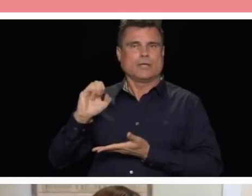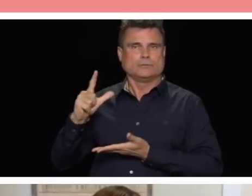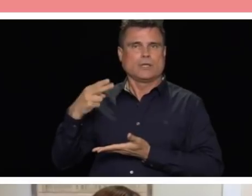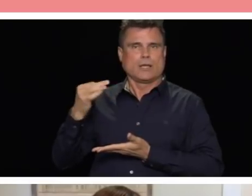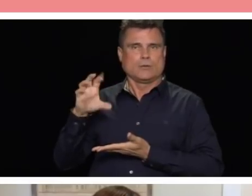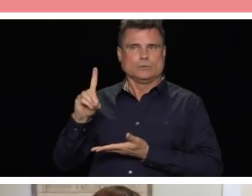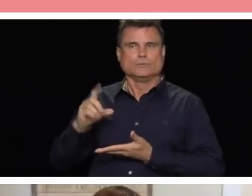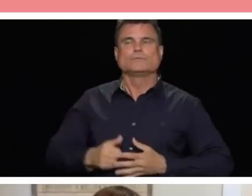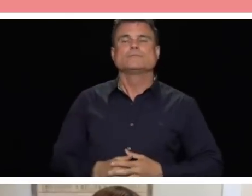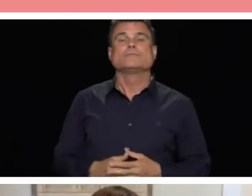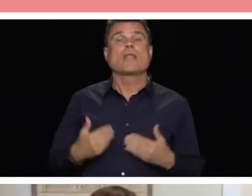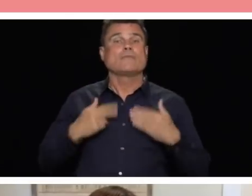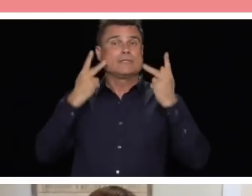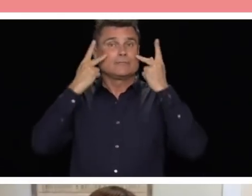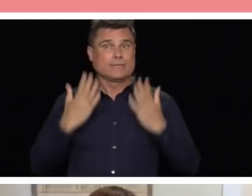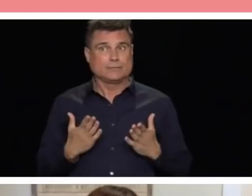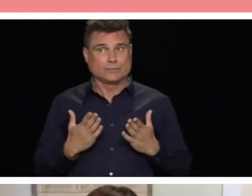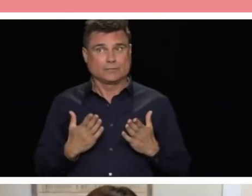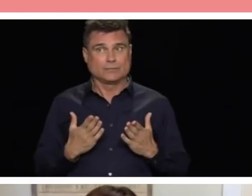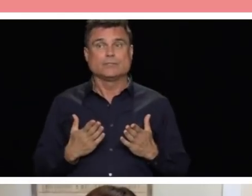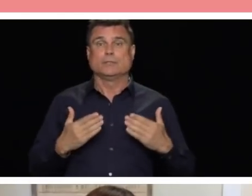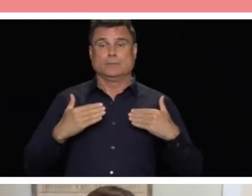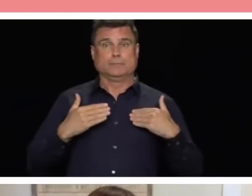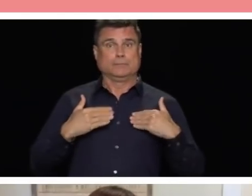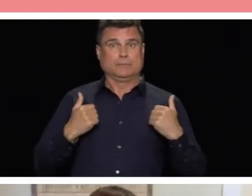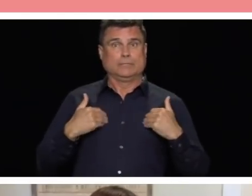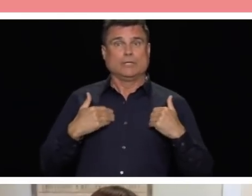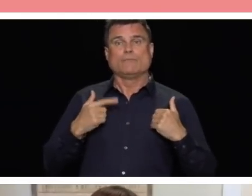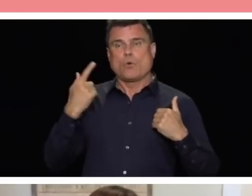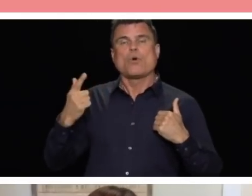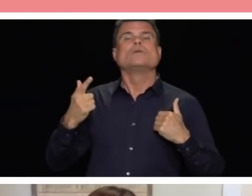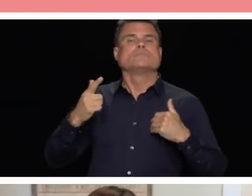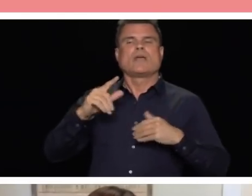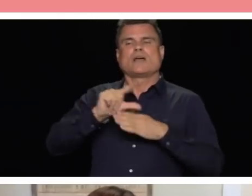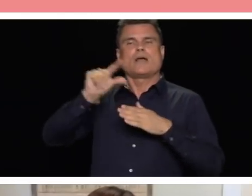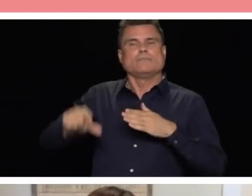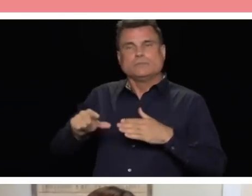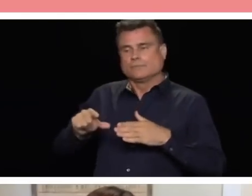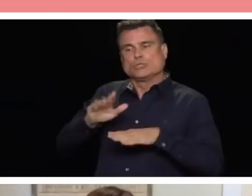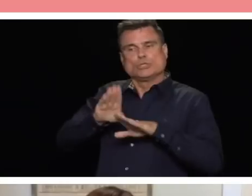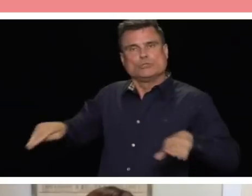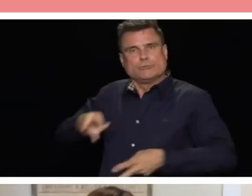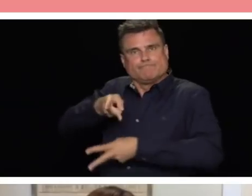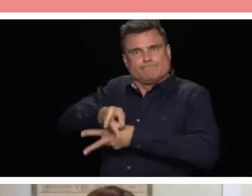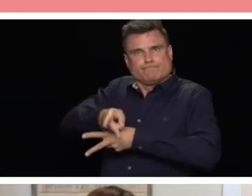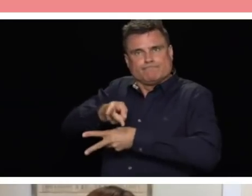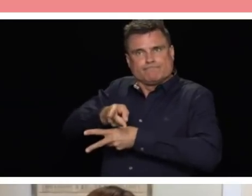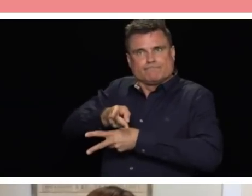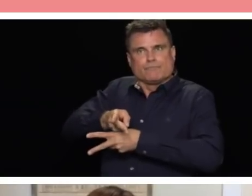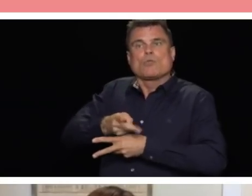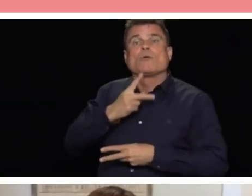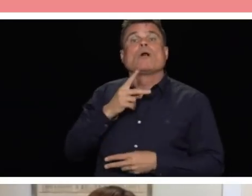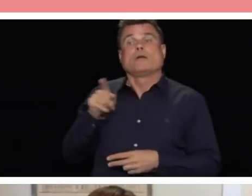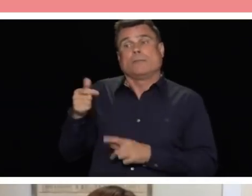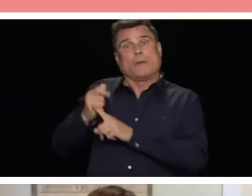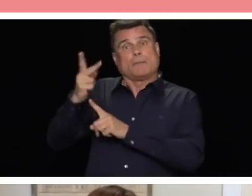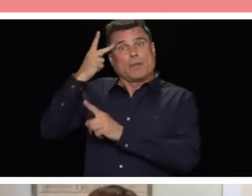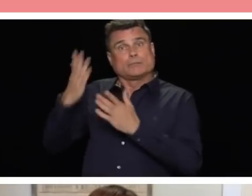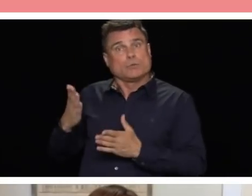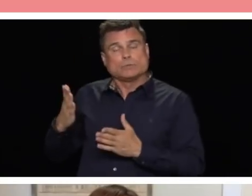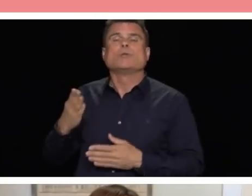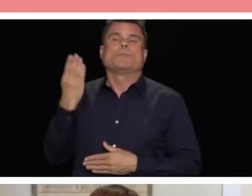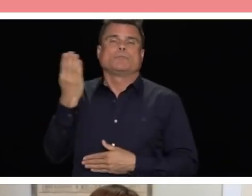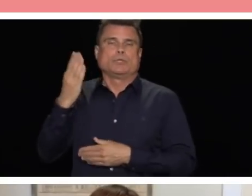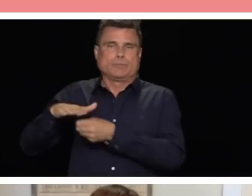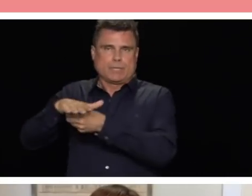Minister of State for Childcare and MLA for Burnaby Lougheed, Katrina Chen, and Dr. Trevor Corneil, Medical